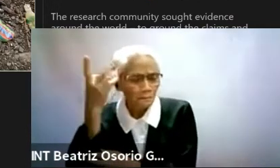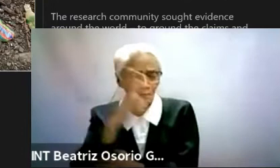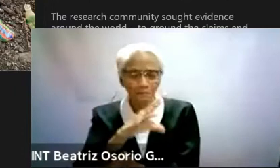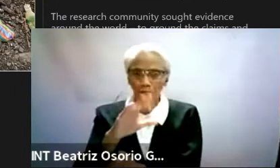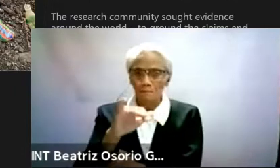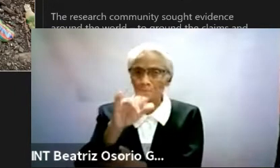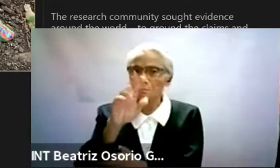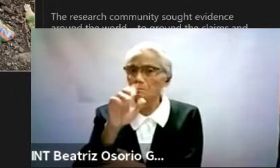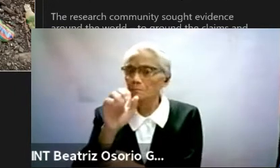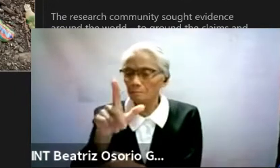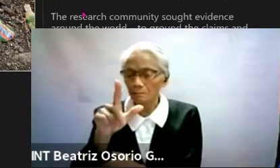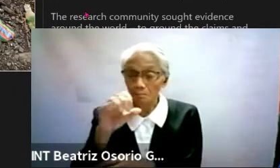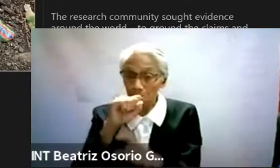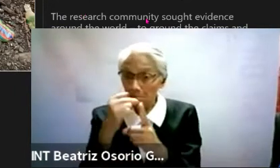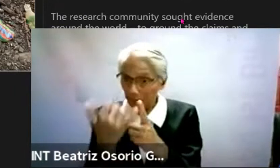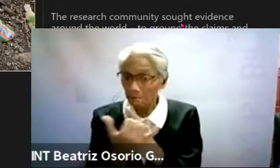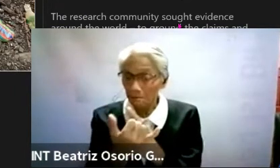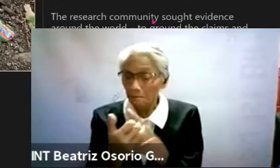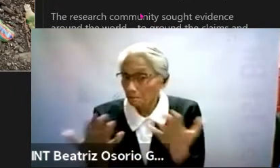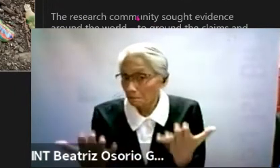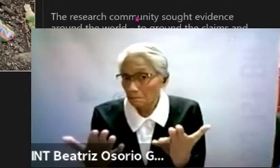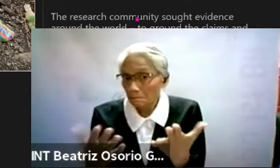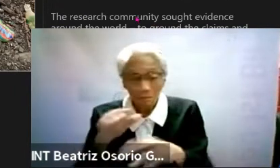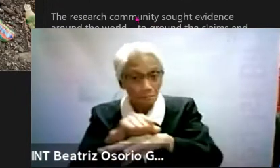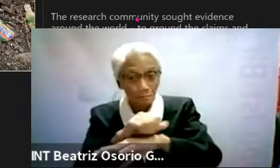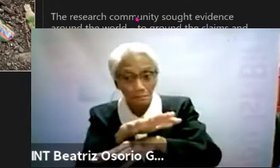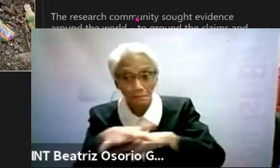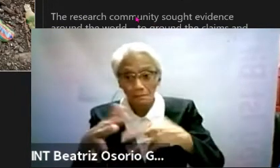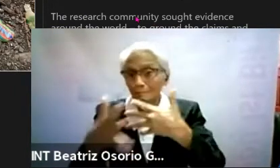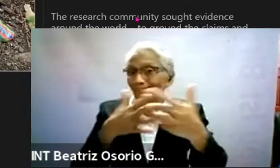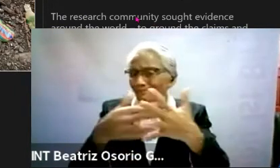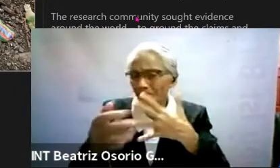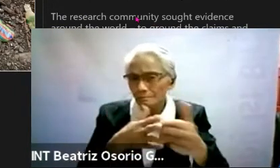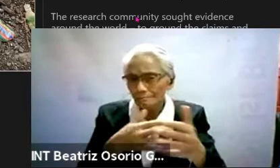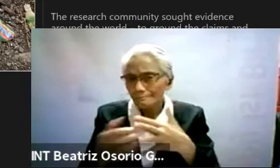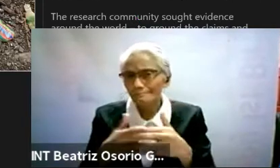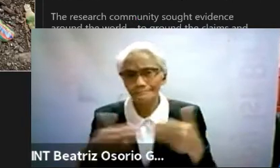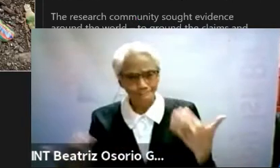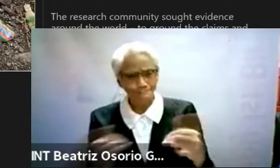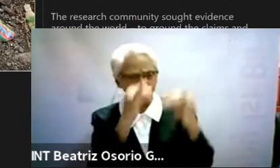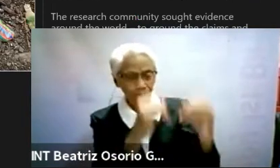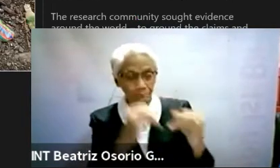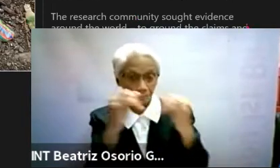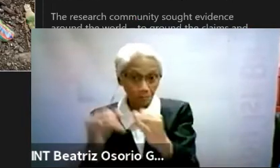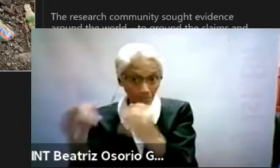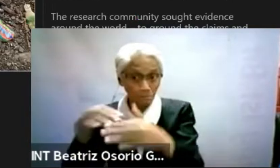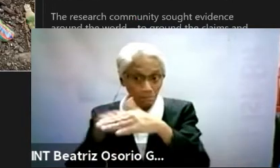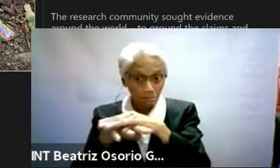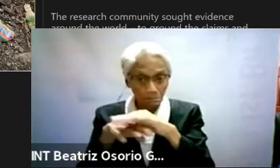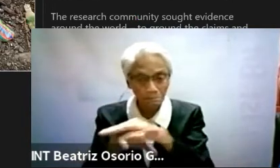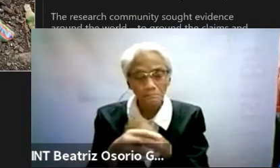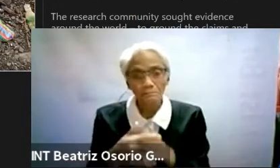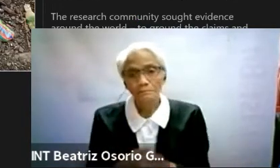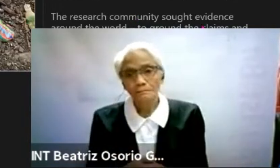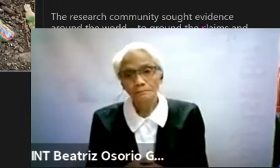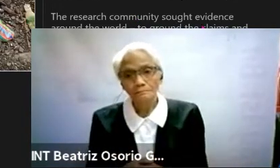is unavoidable in its effects, even on those that cannot individually access it. So